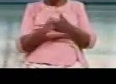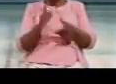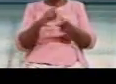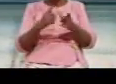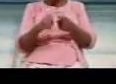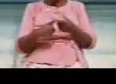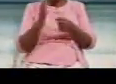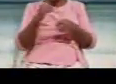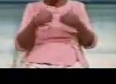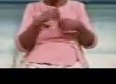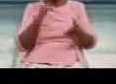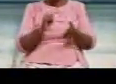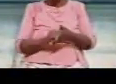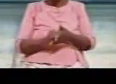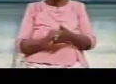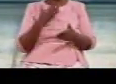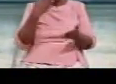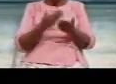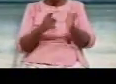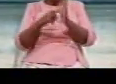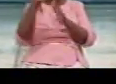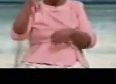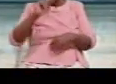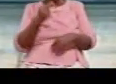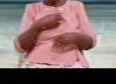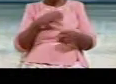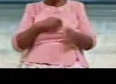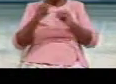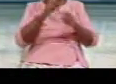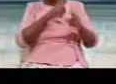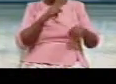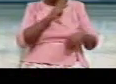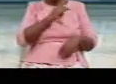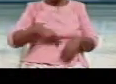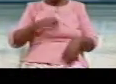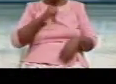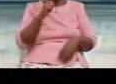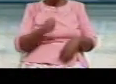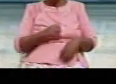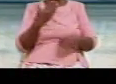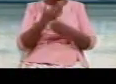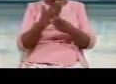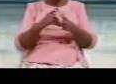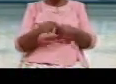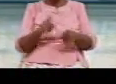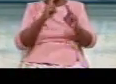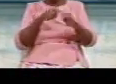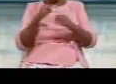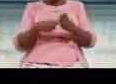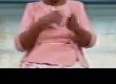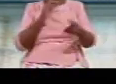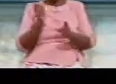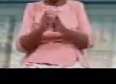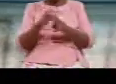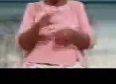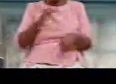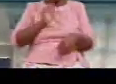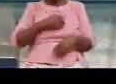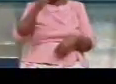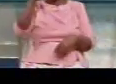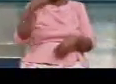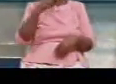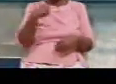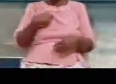king, we're not careful to answer you in this matter. If it be so, our God whom we serve is able to